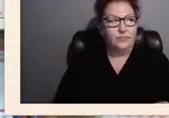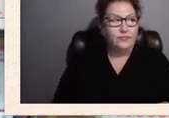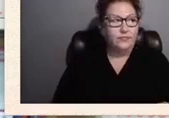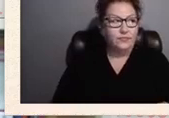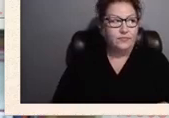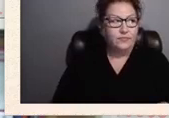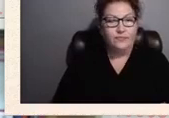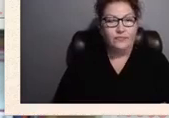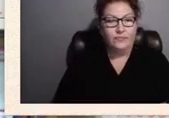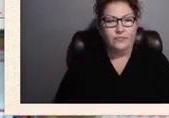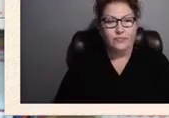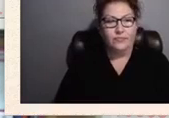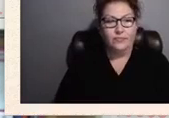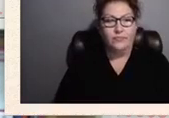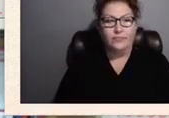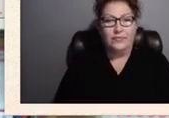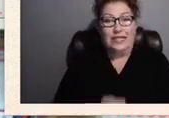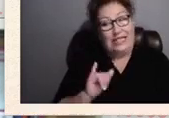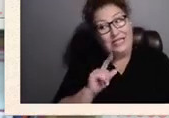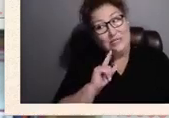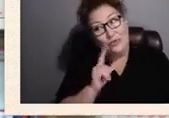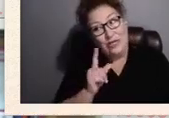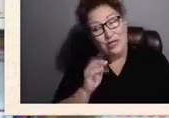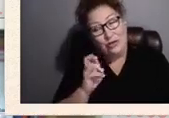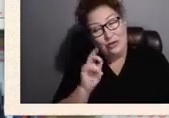Yeah, that's a tricky situation.